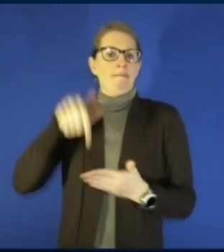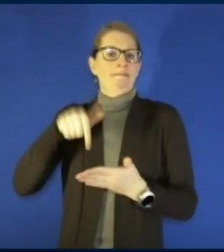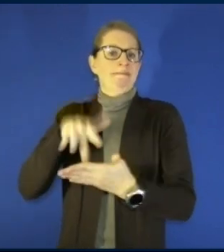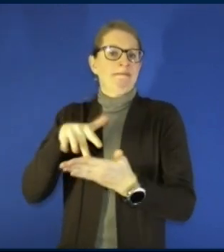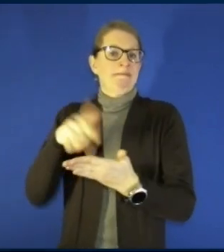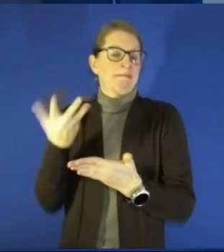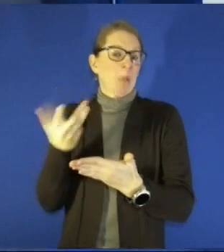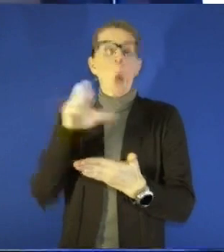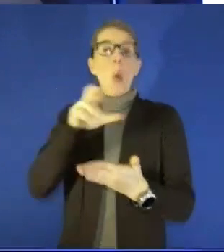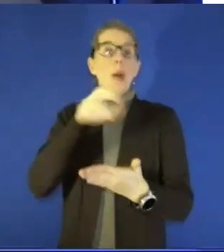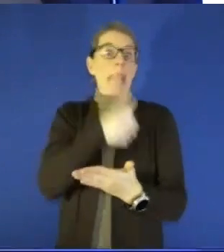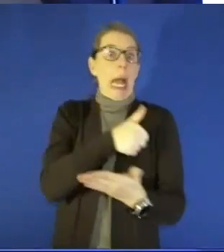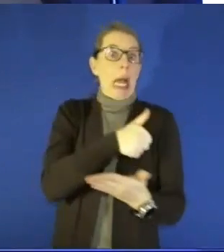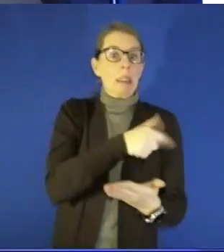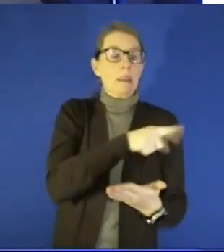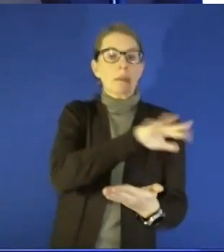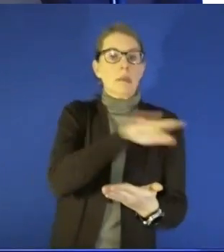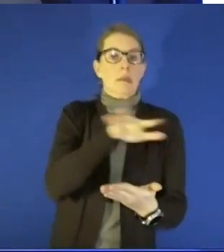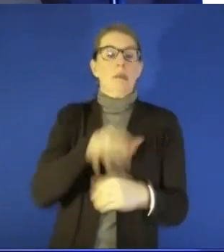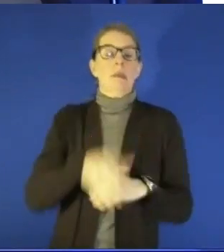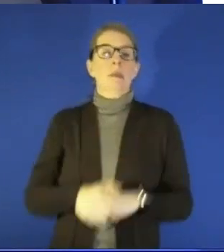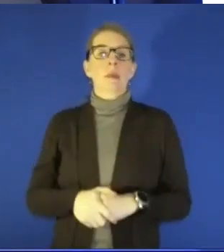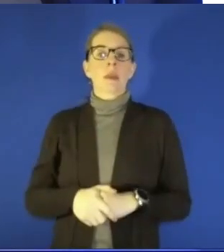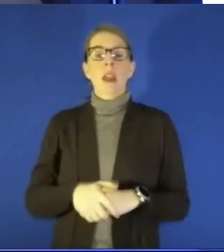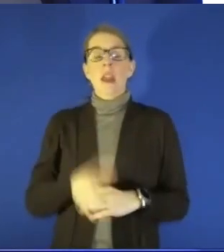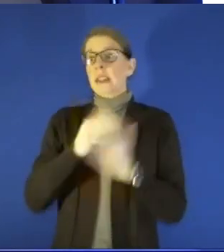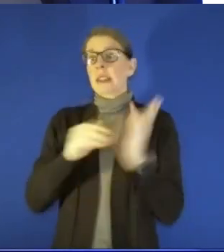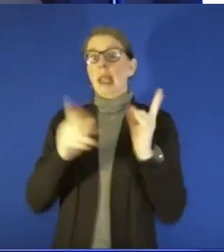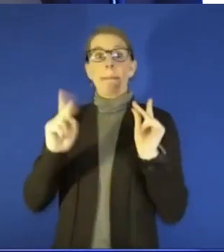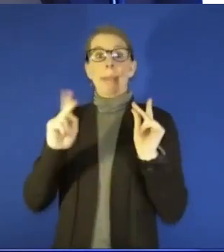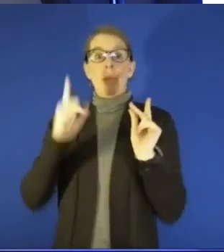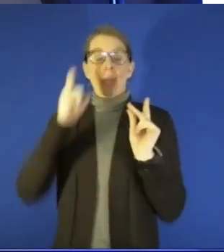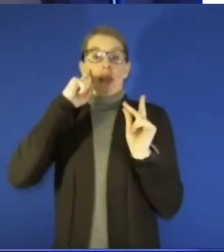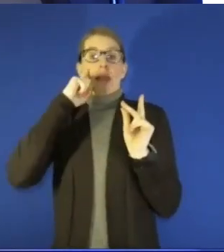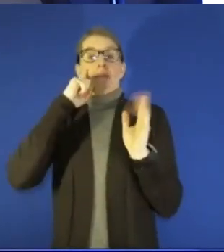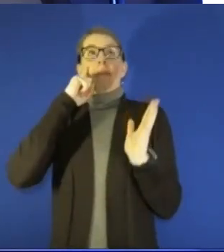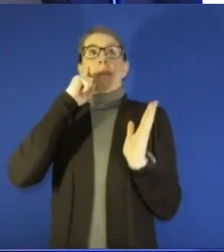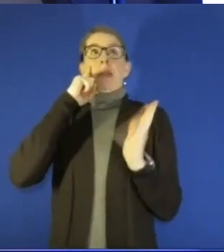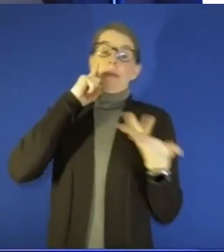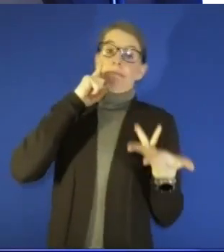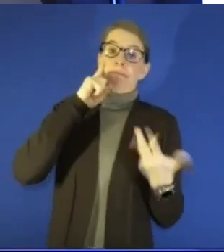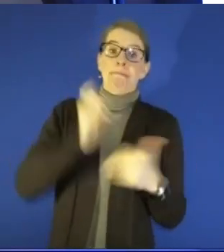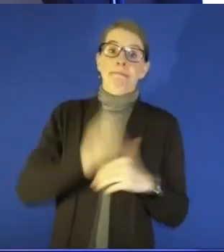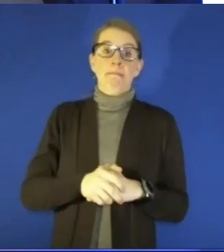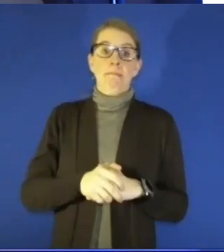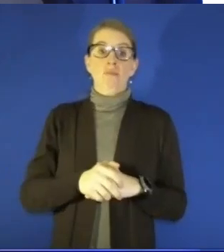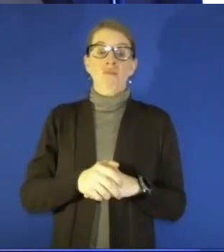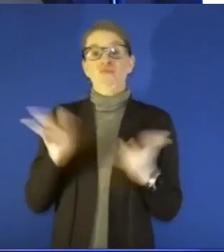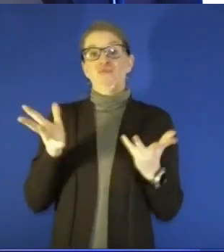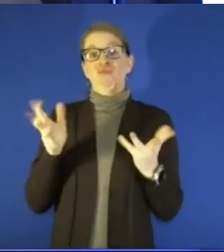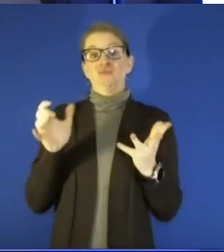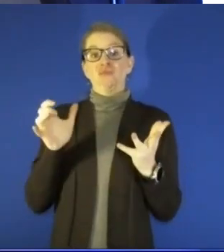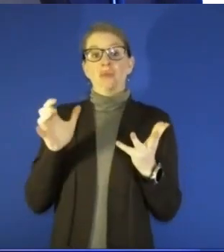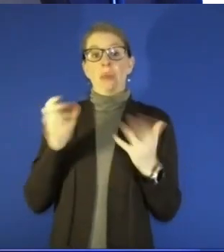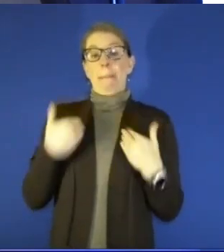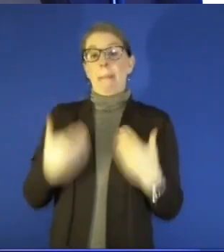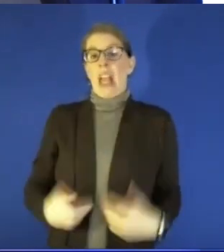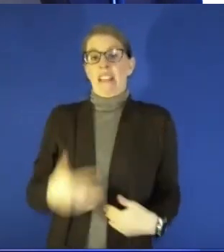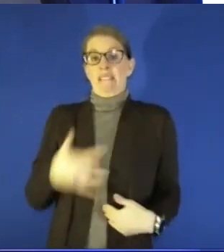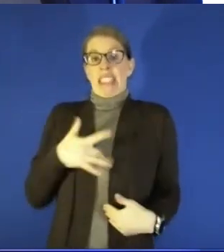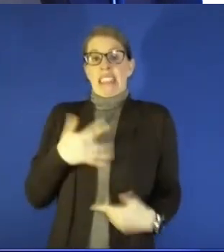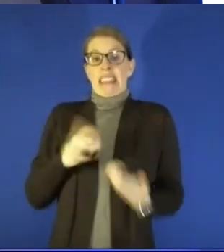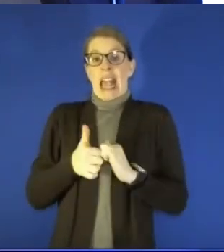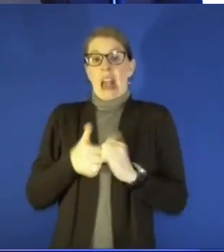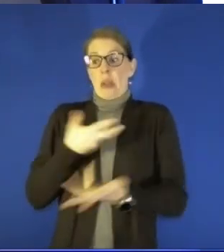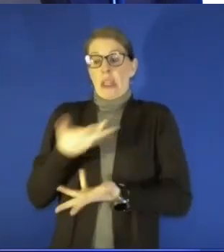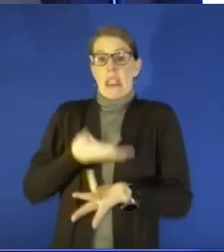suffering all types of long haul symptoms. Some people thinking it's all relative to how your body feels, Dr. Castro. So is there anybody who would